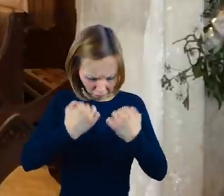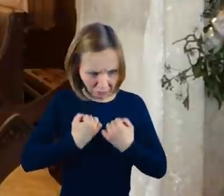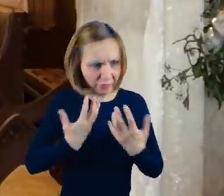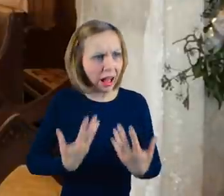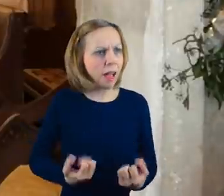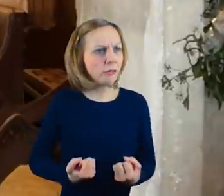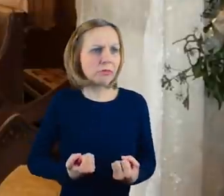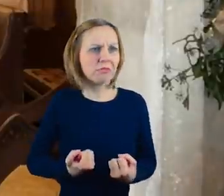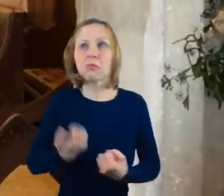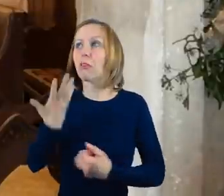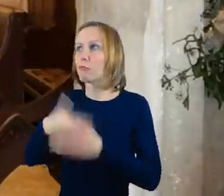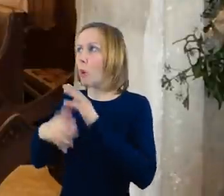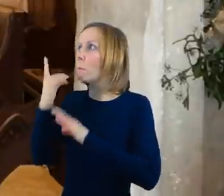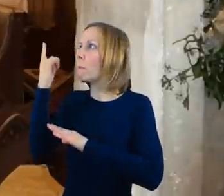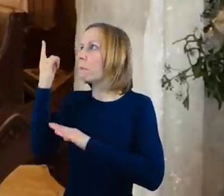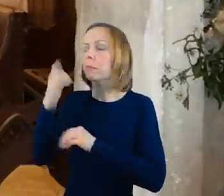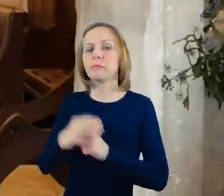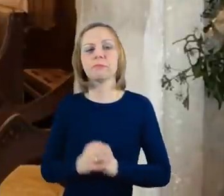from God.